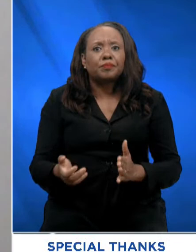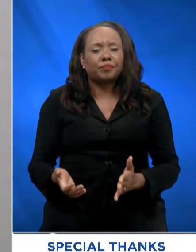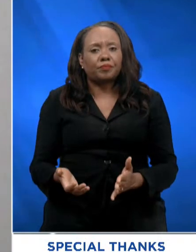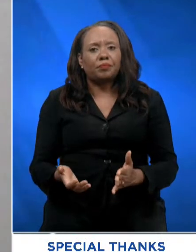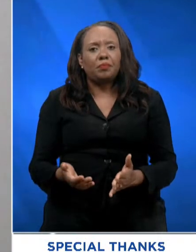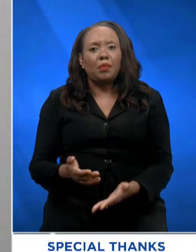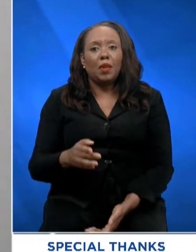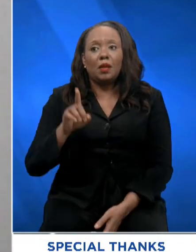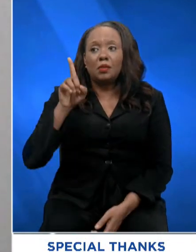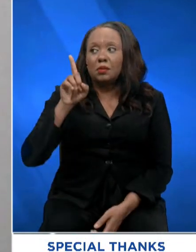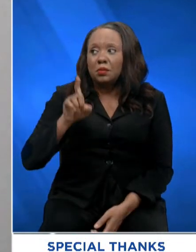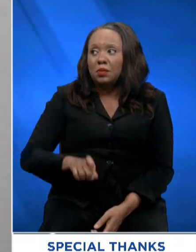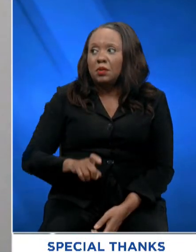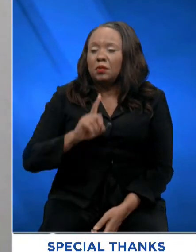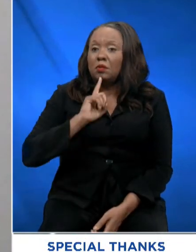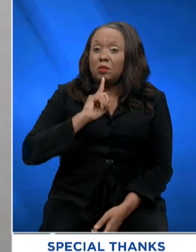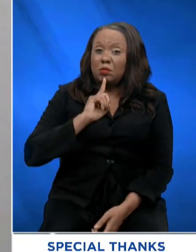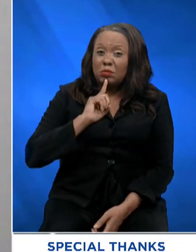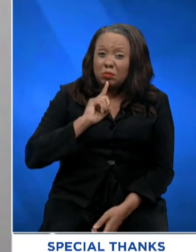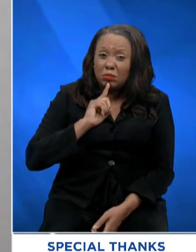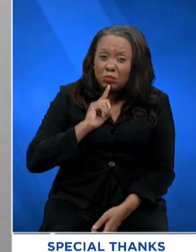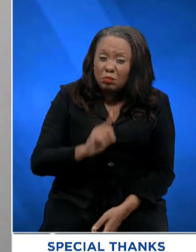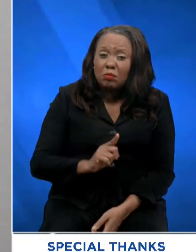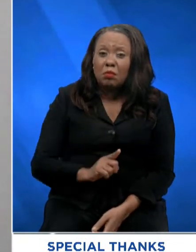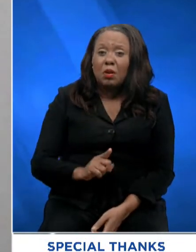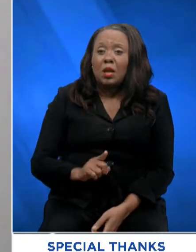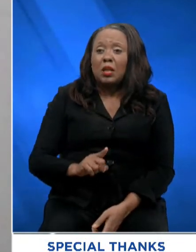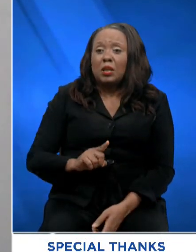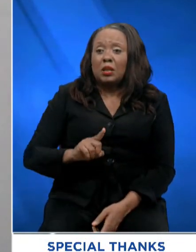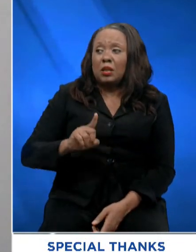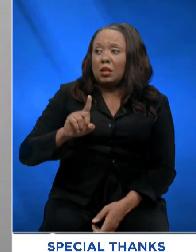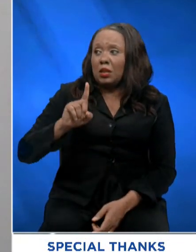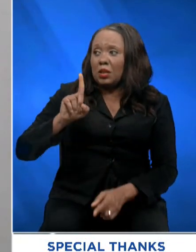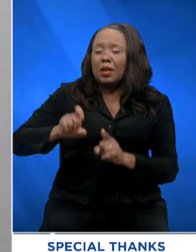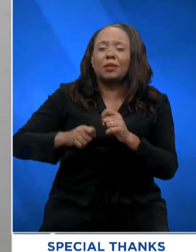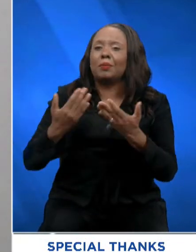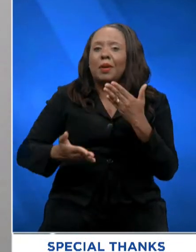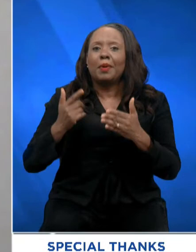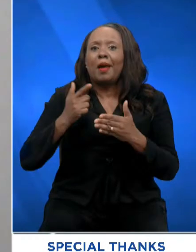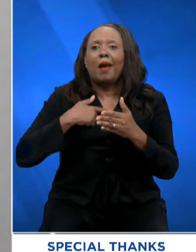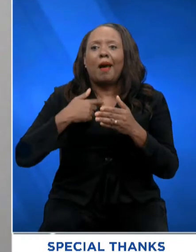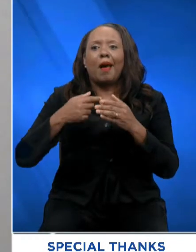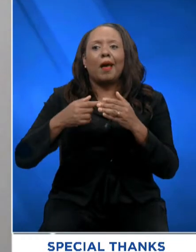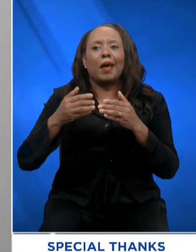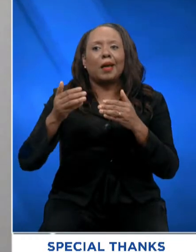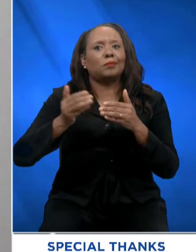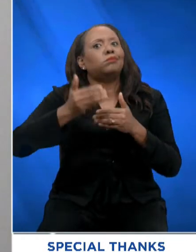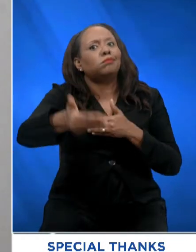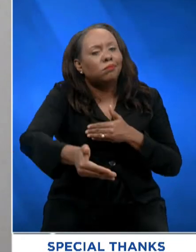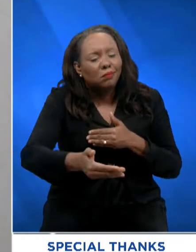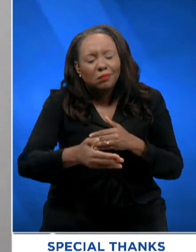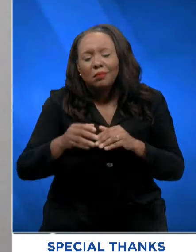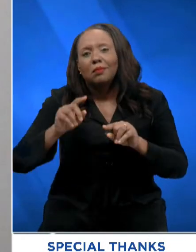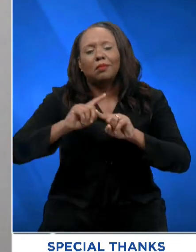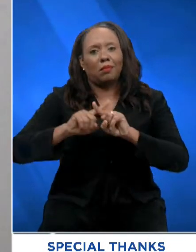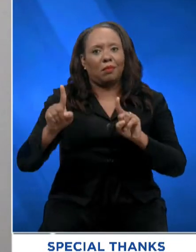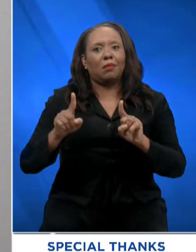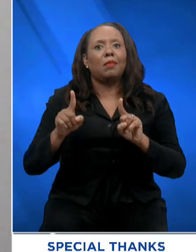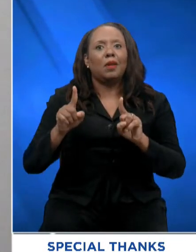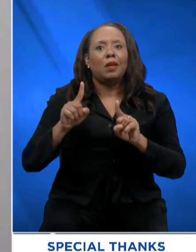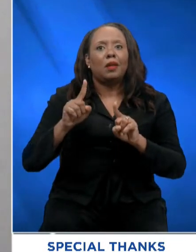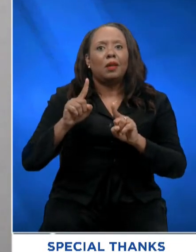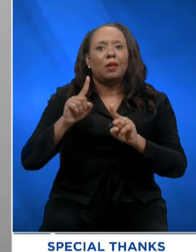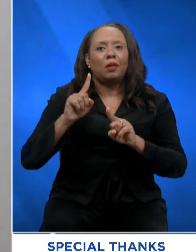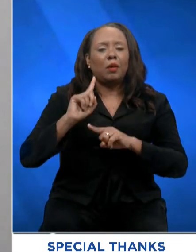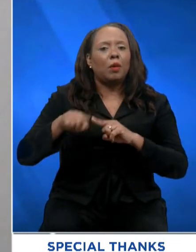actually need to be screened for I may be jumping ahead of you, but these are things that actually need to be screened for at the